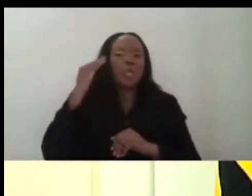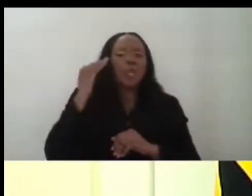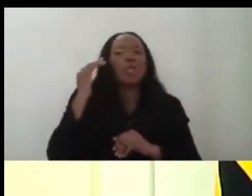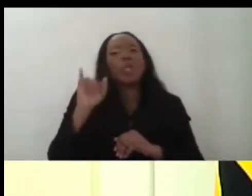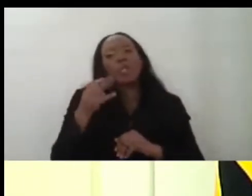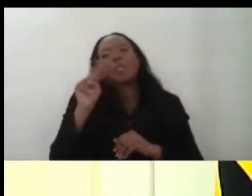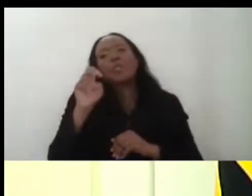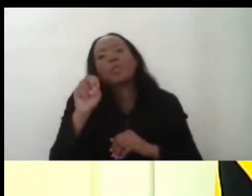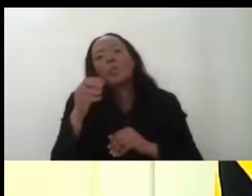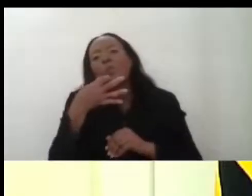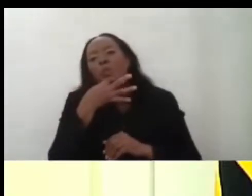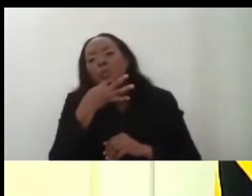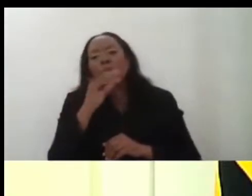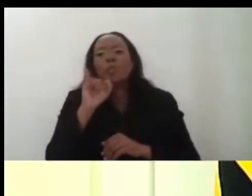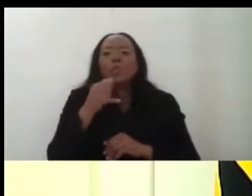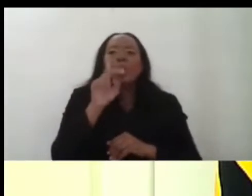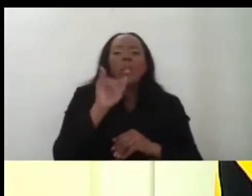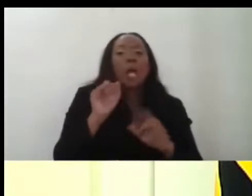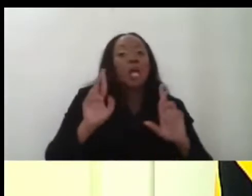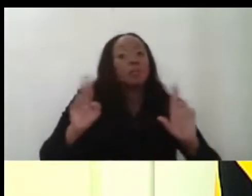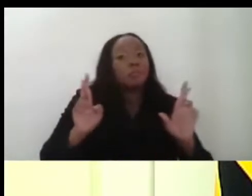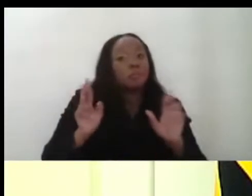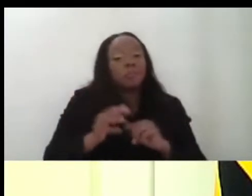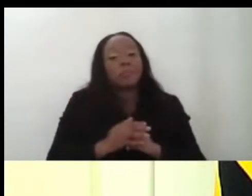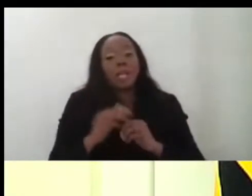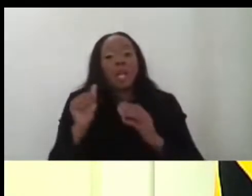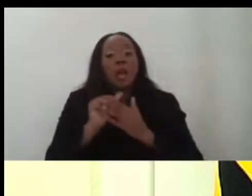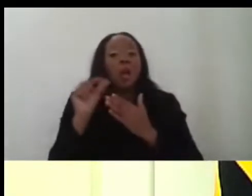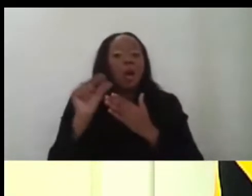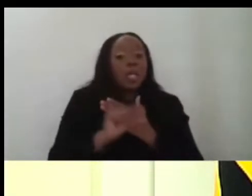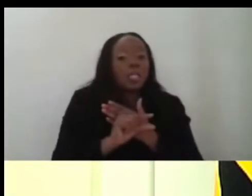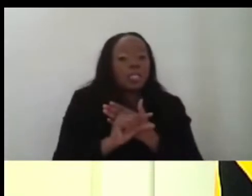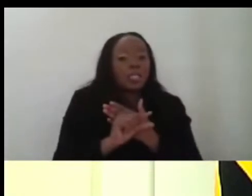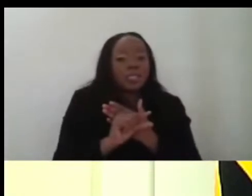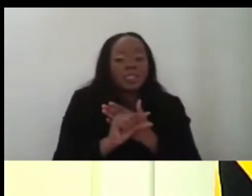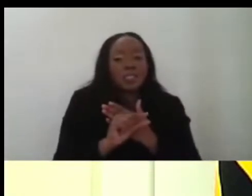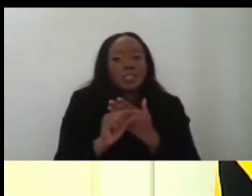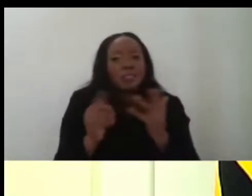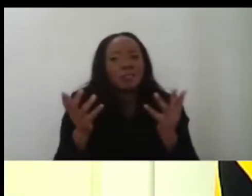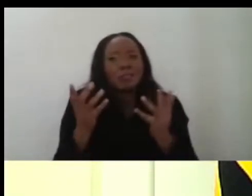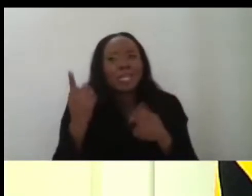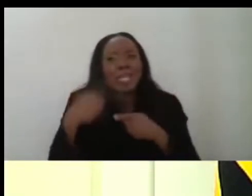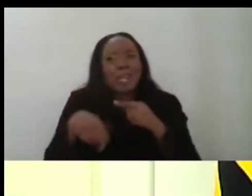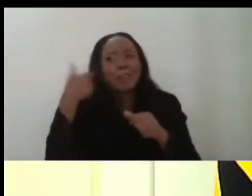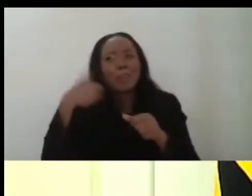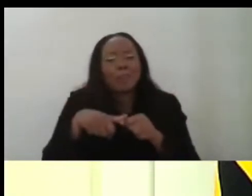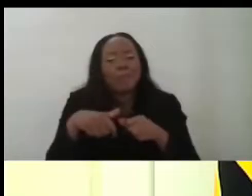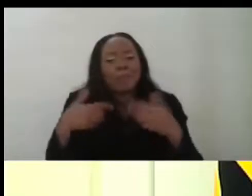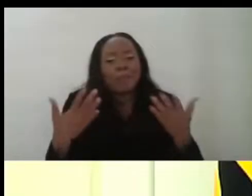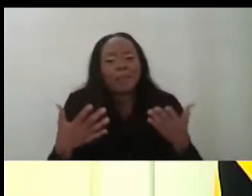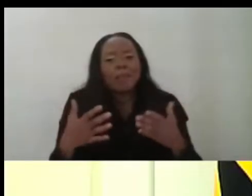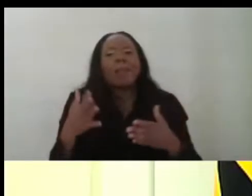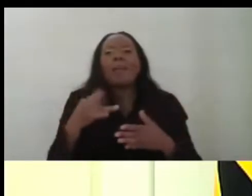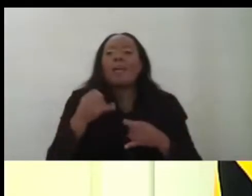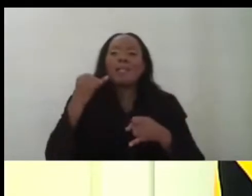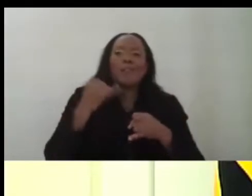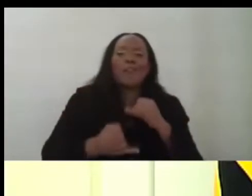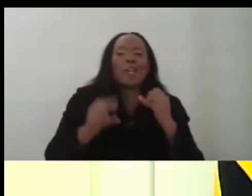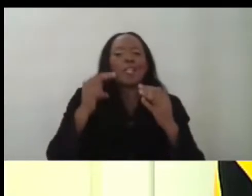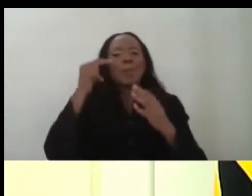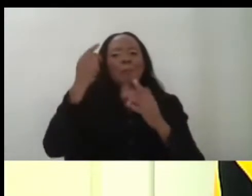July standby, August, something else. But anyway, and it ended in November.